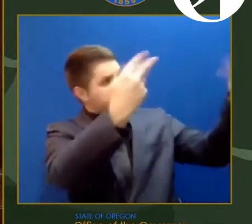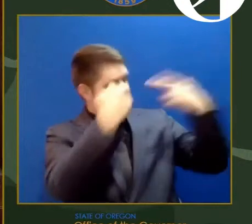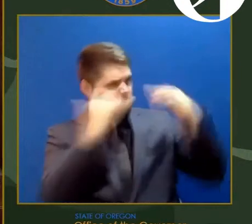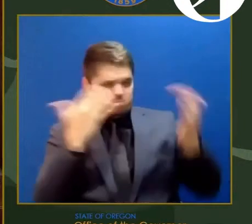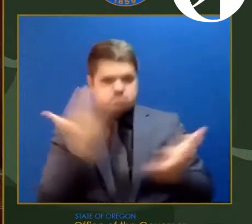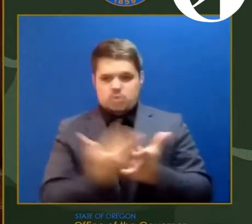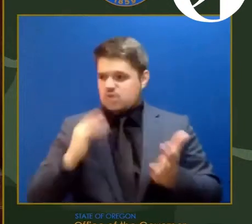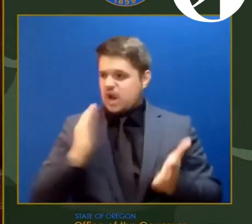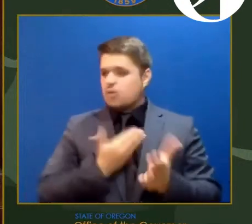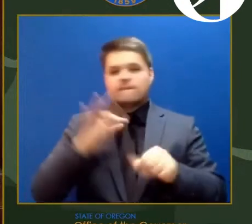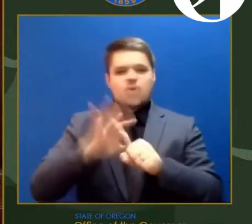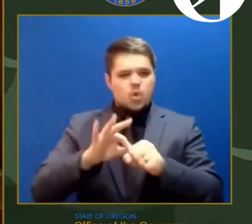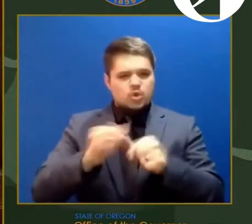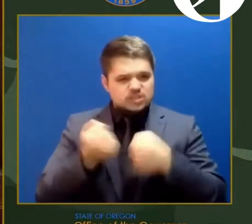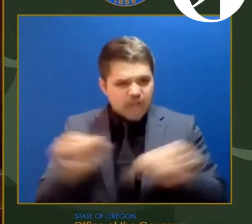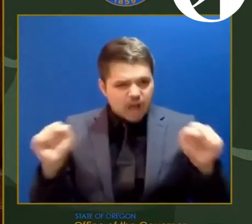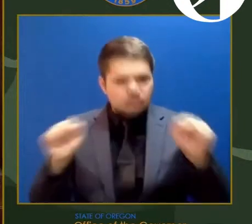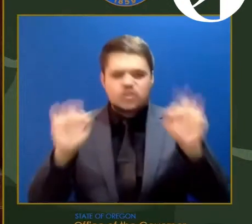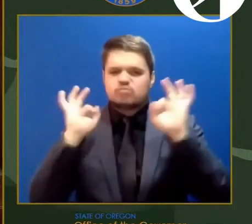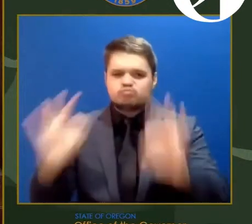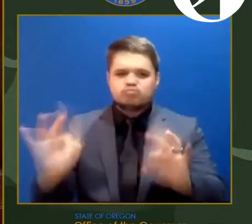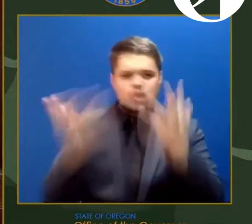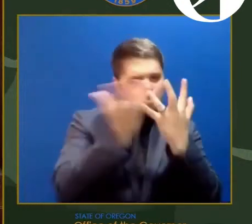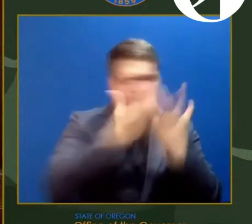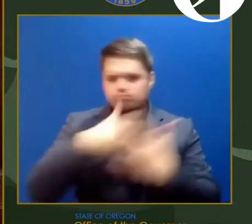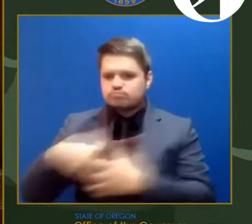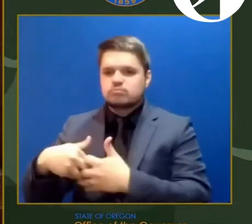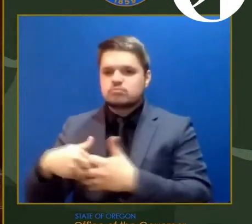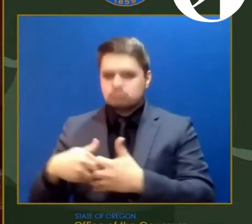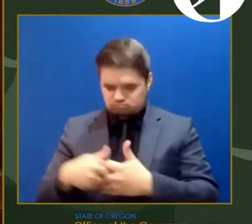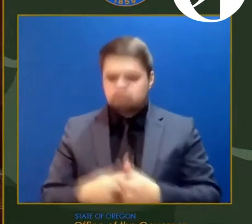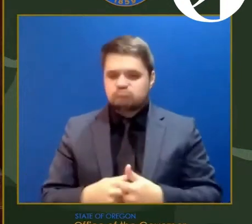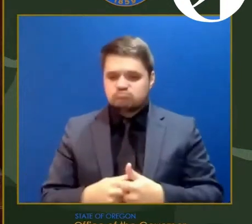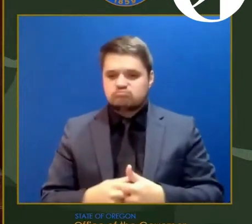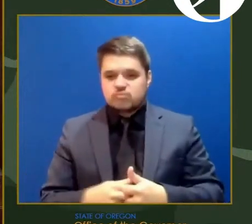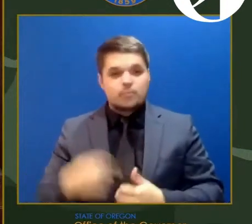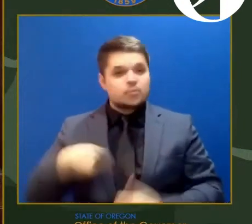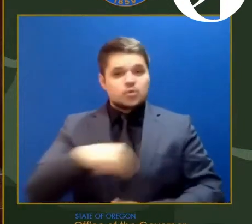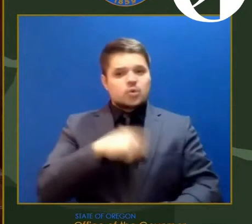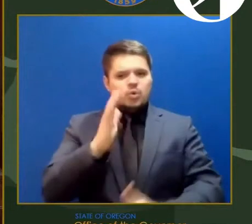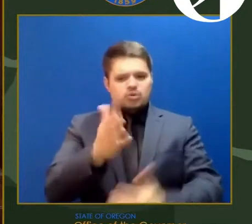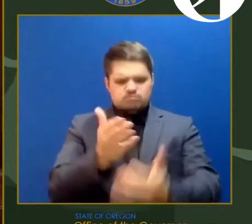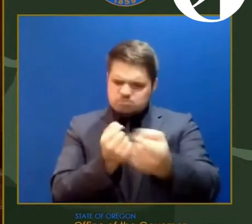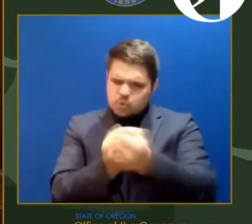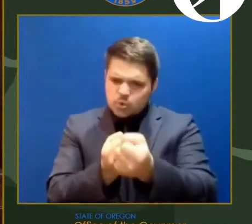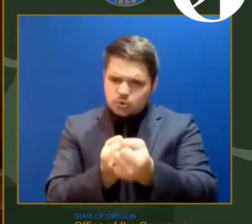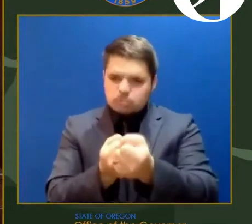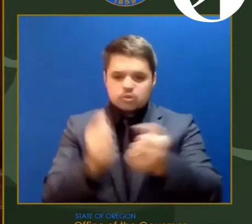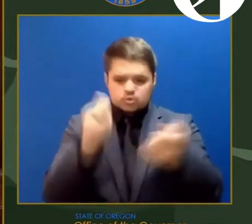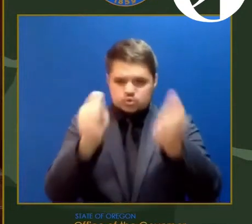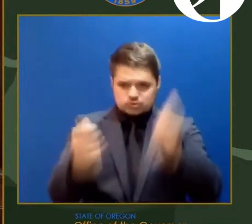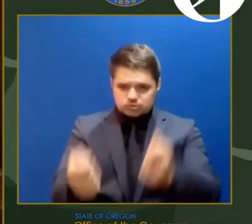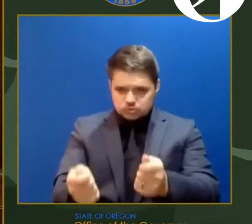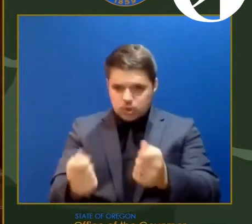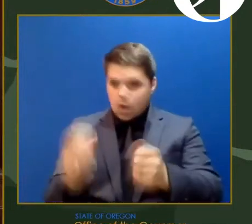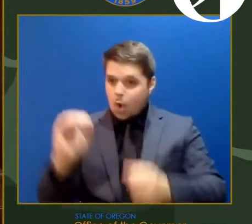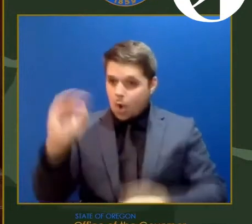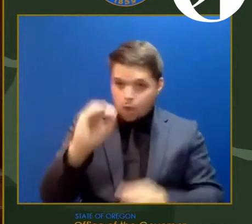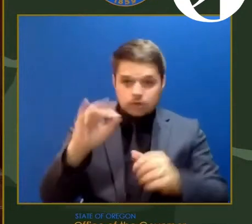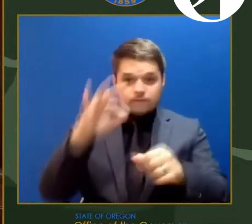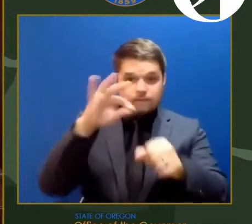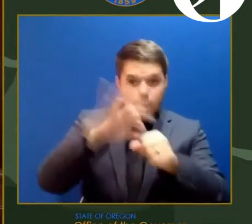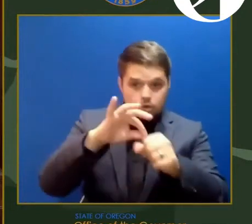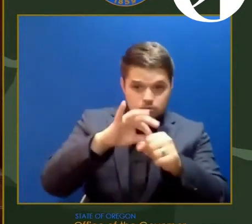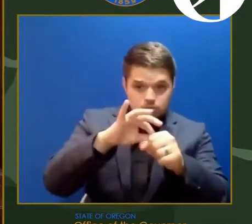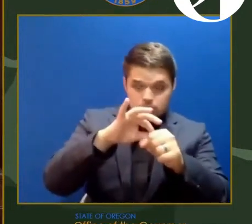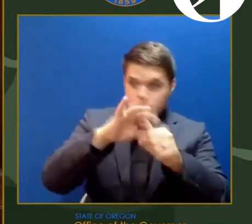will advocate for Oregon's innovations in voting to be implemented at the national level. Automatic voter registration